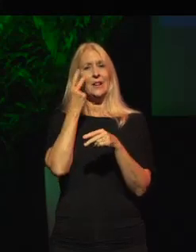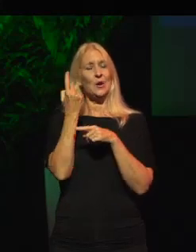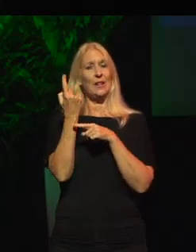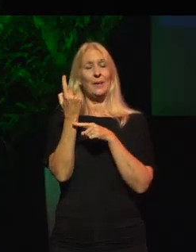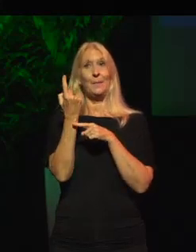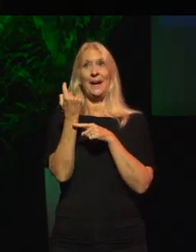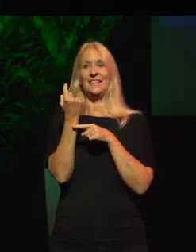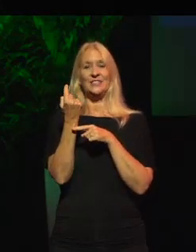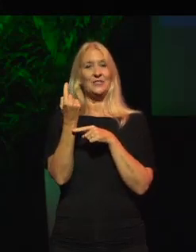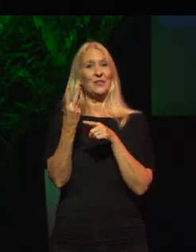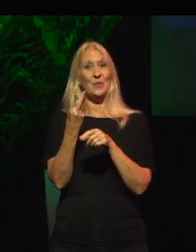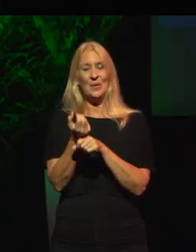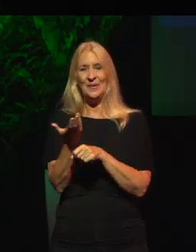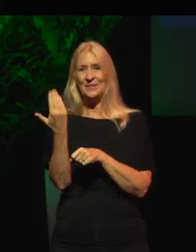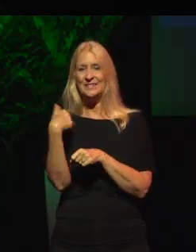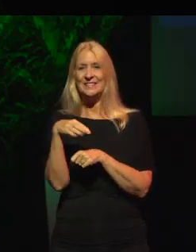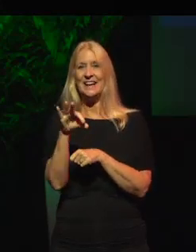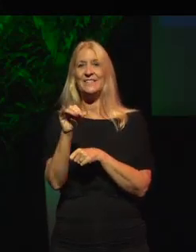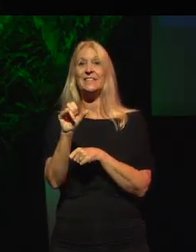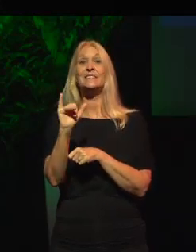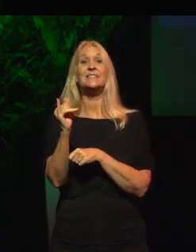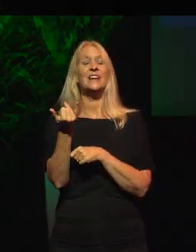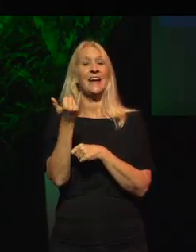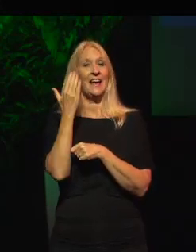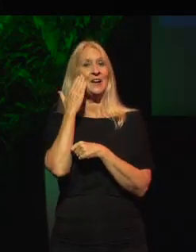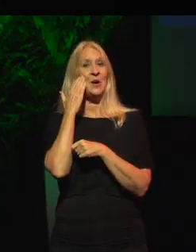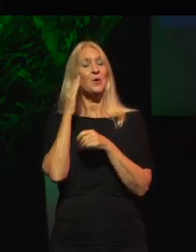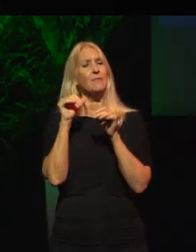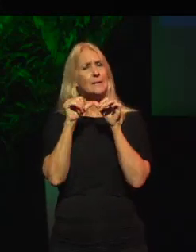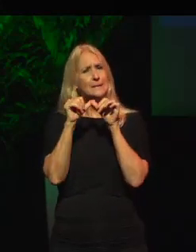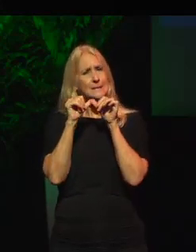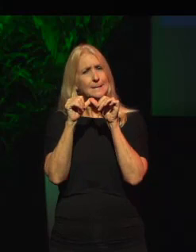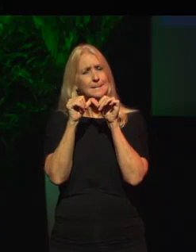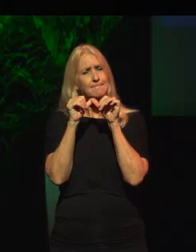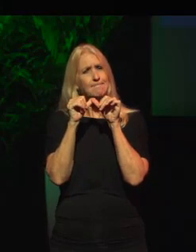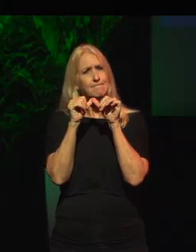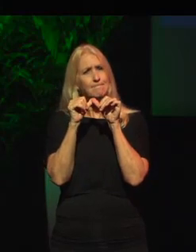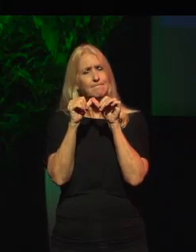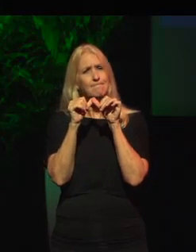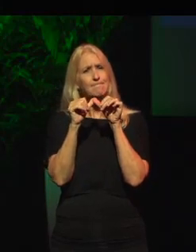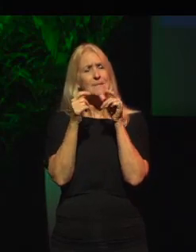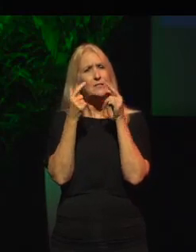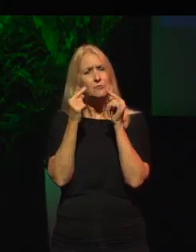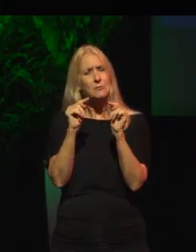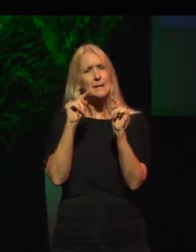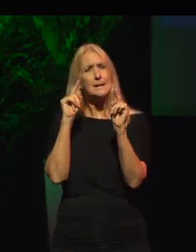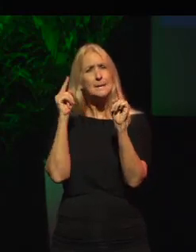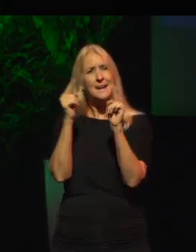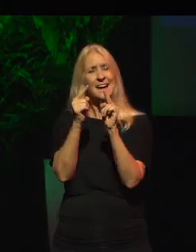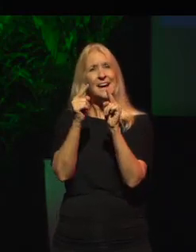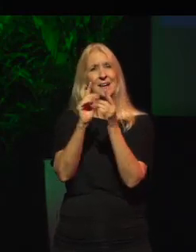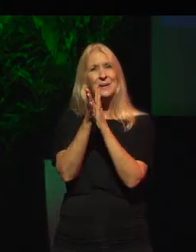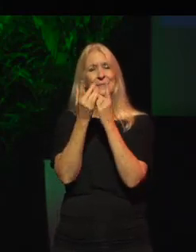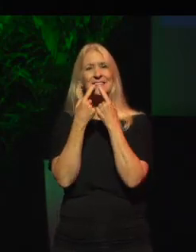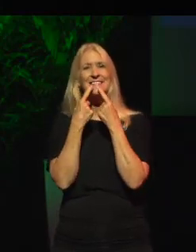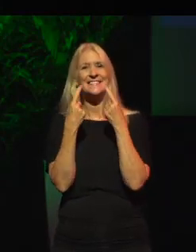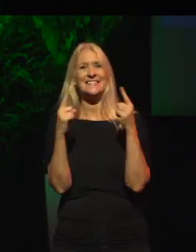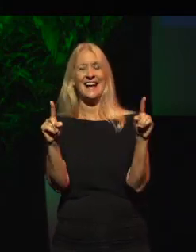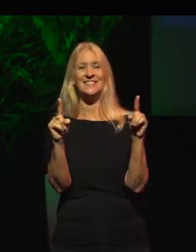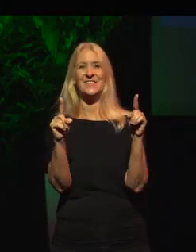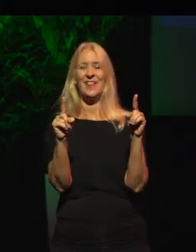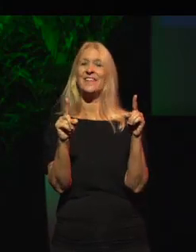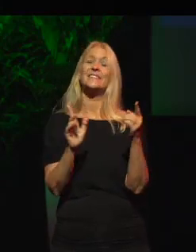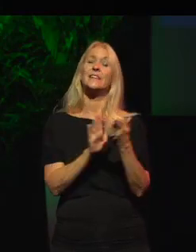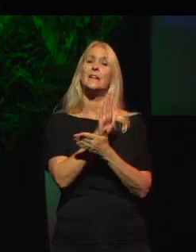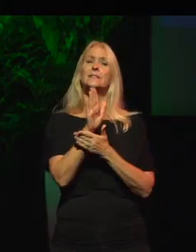these past few years of FSCJ. And as we continue to persevere, let's strive to thrive as an organization. Let's take this